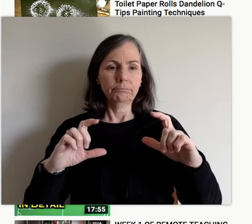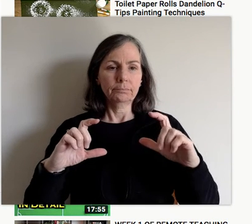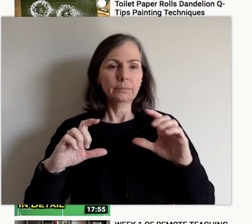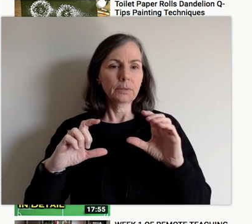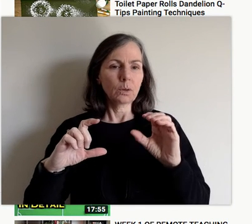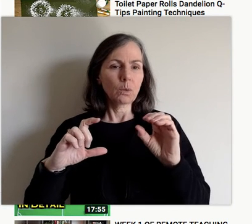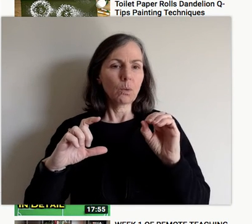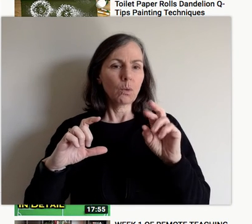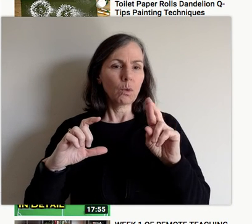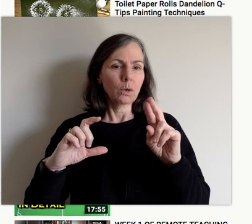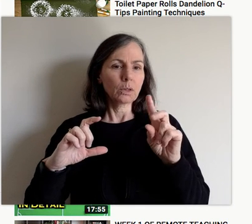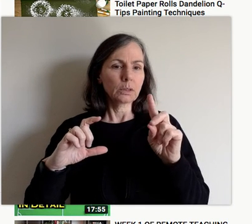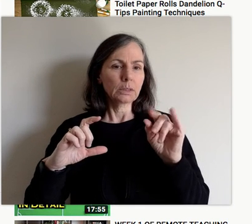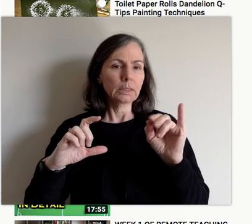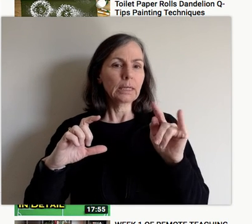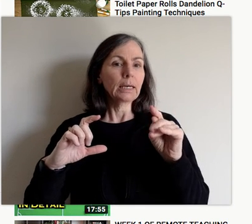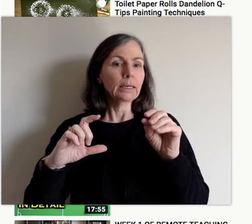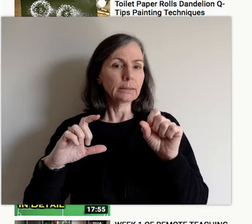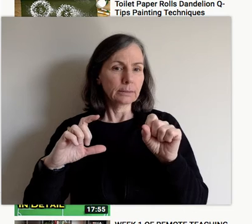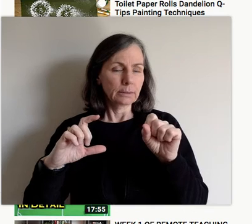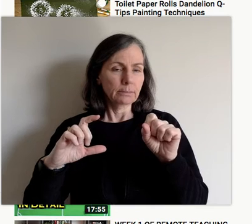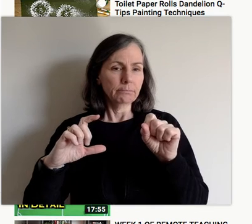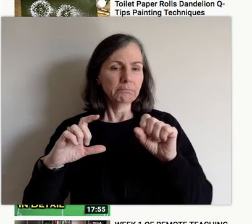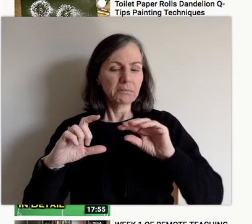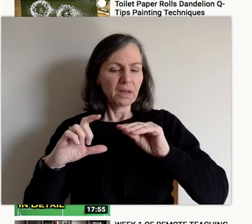coordinates for those points.